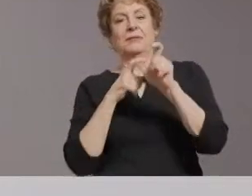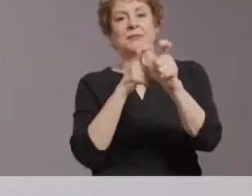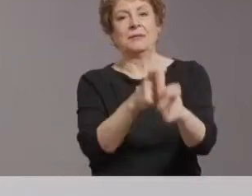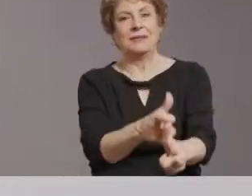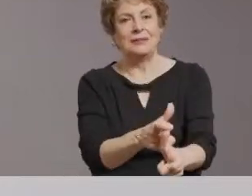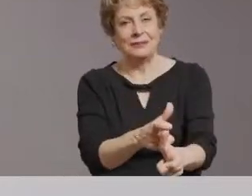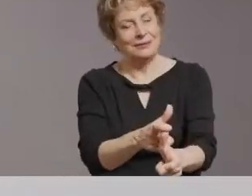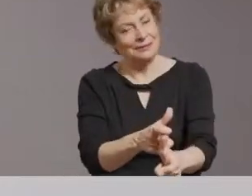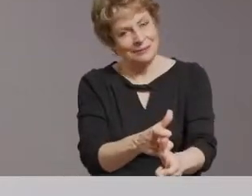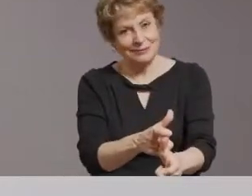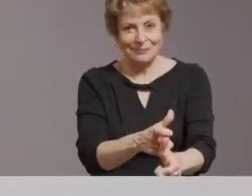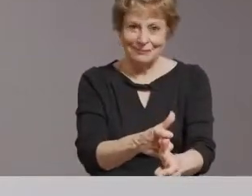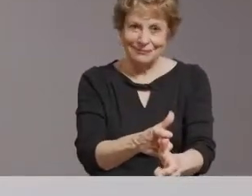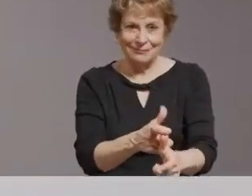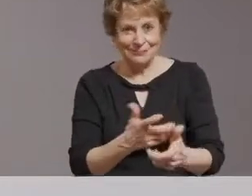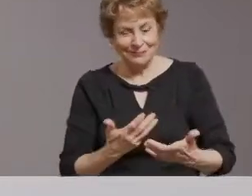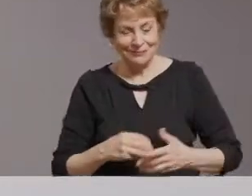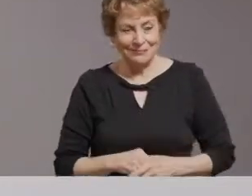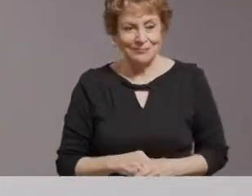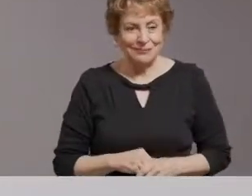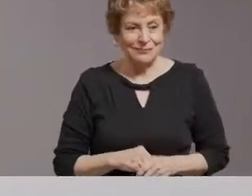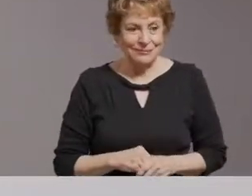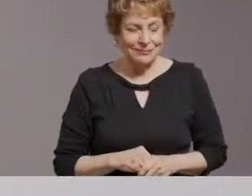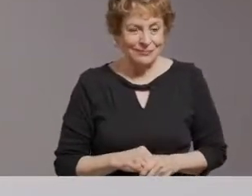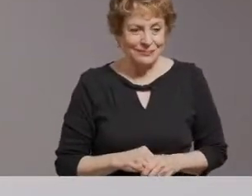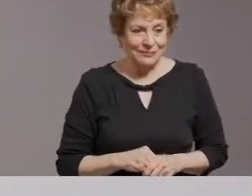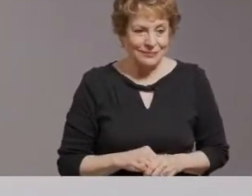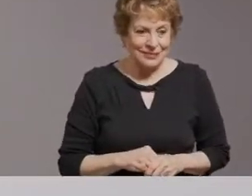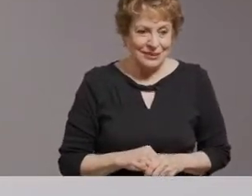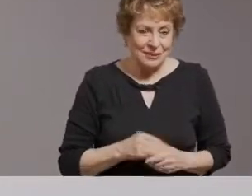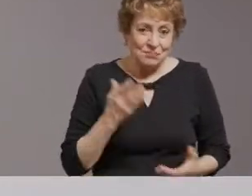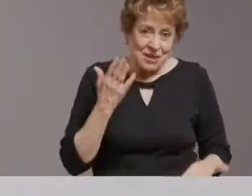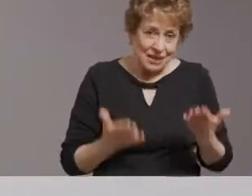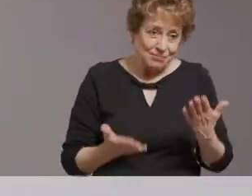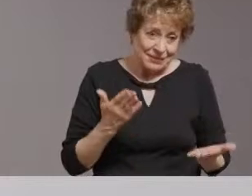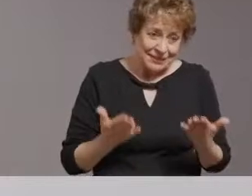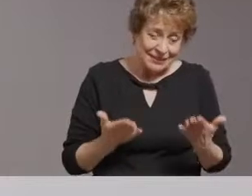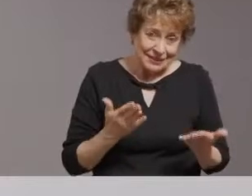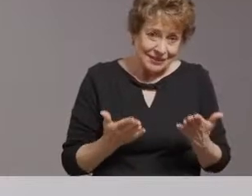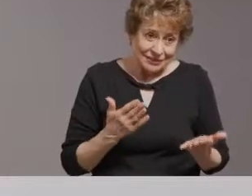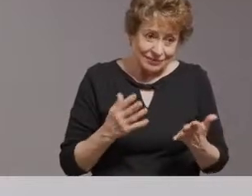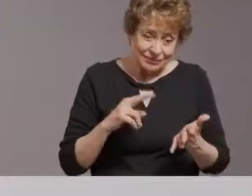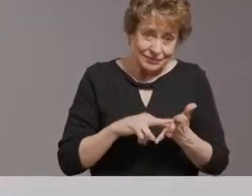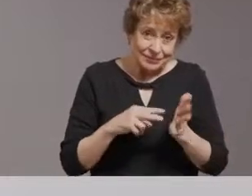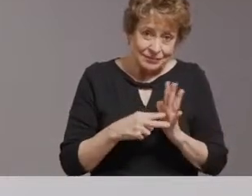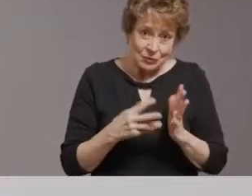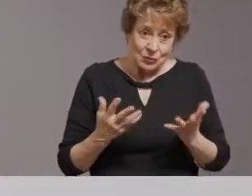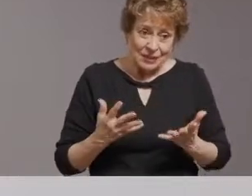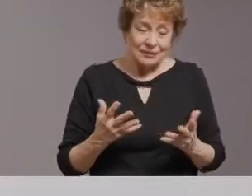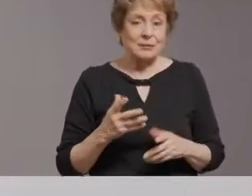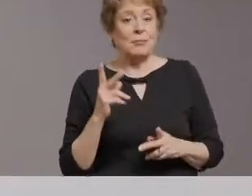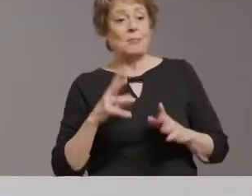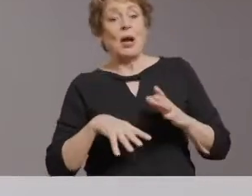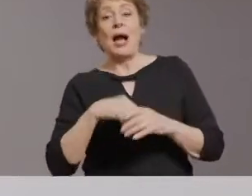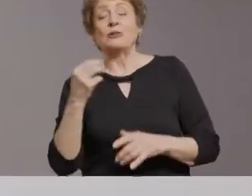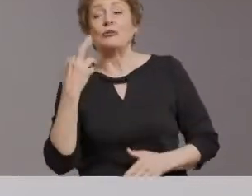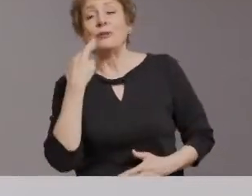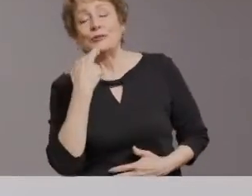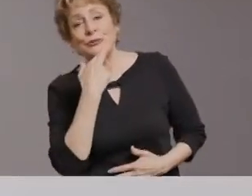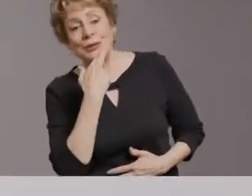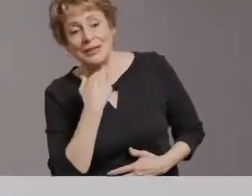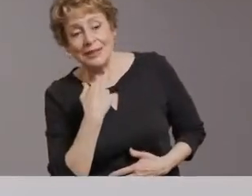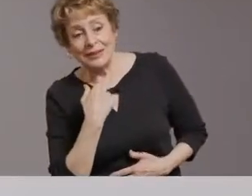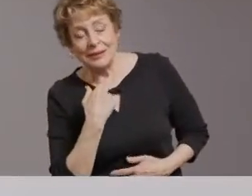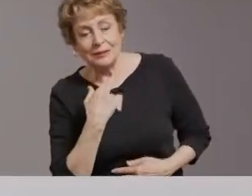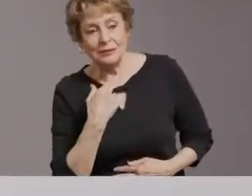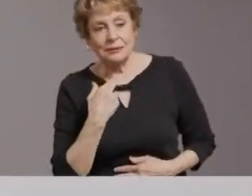that people are going back out to restaurants. I don't know if that had anything to do with the occupancy limits.